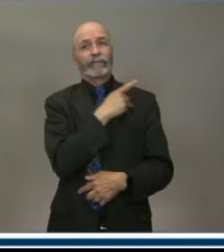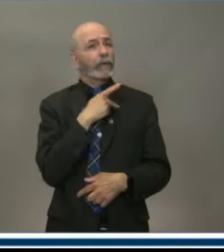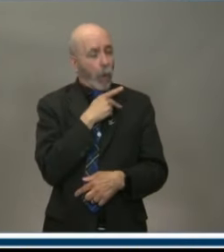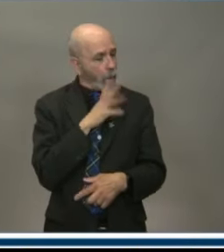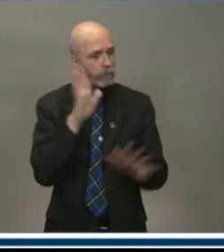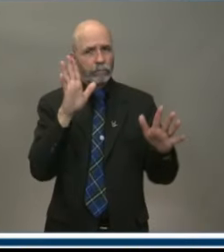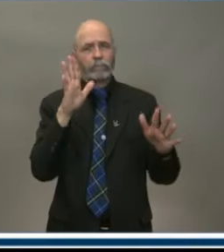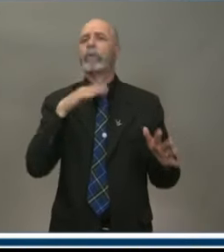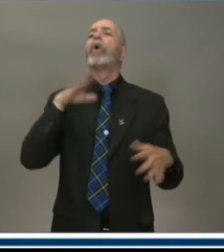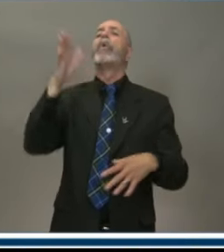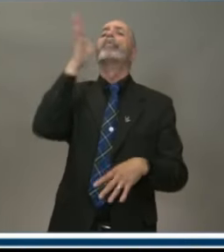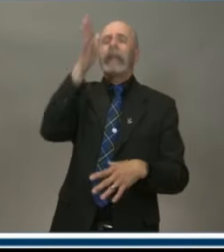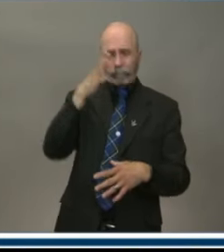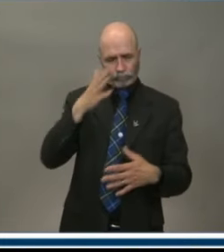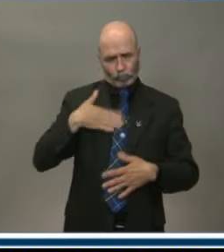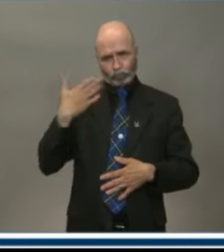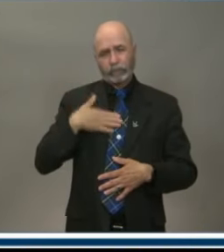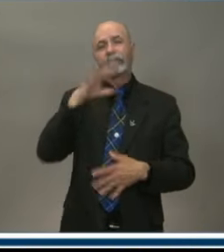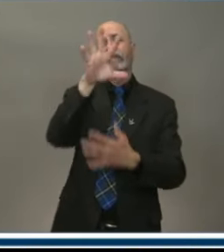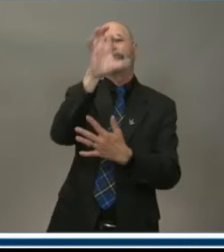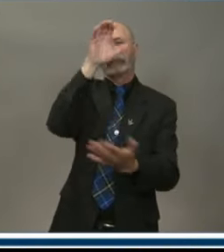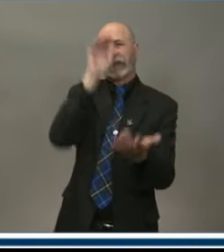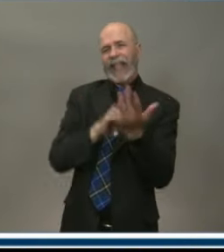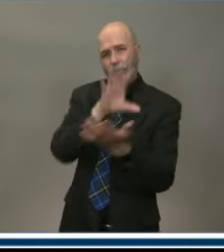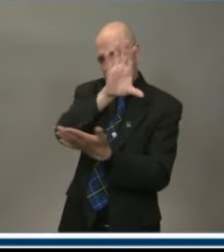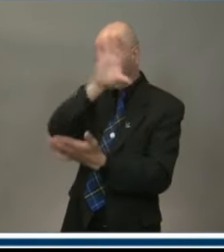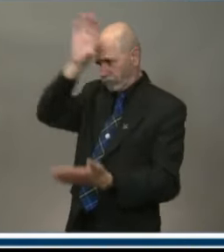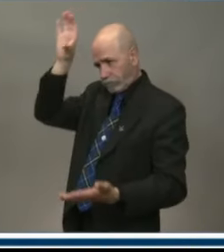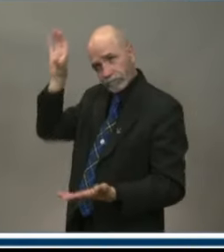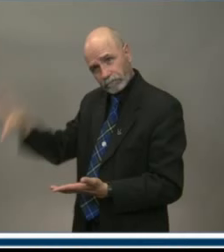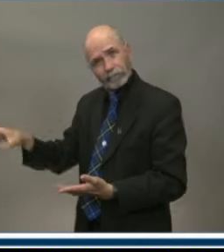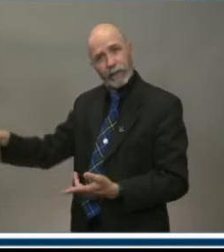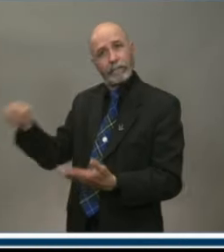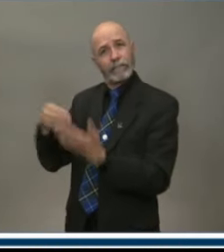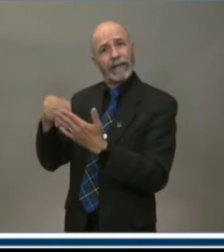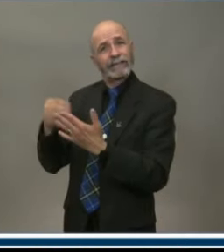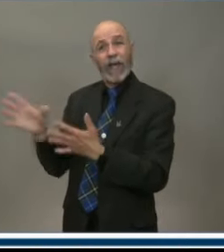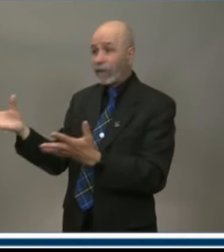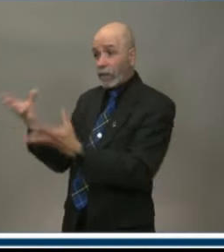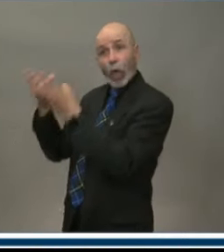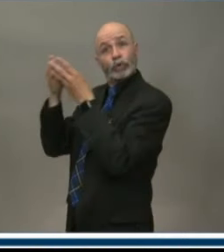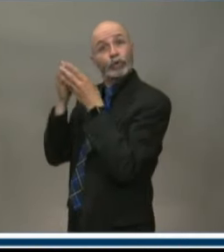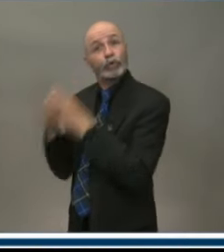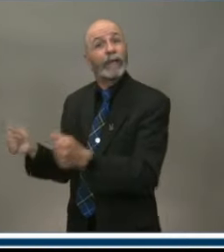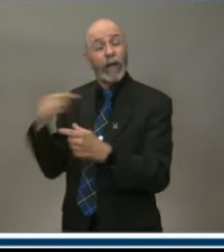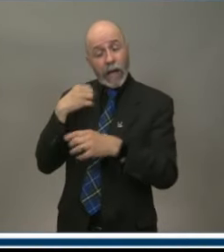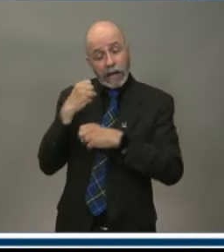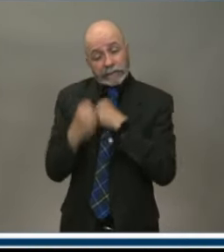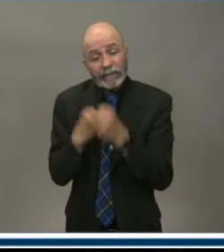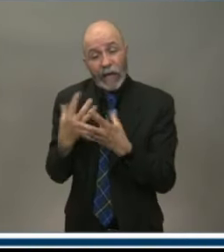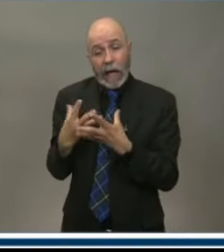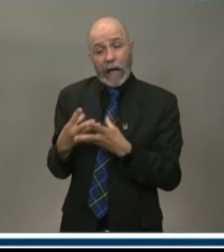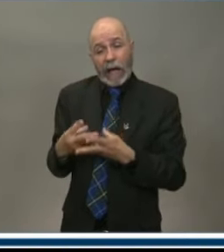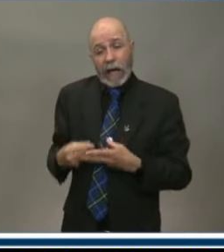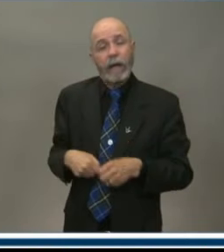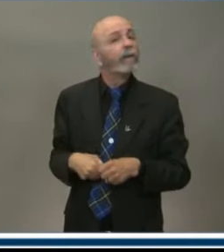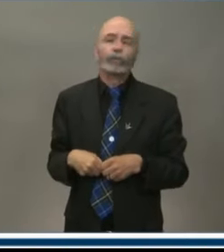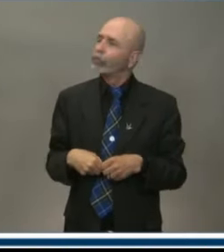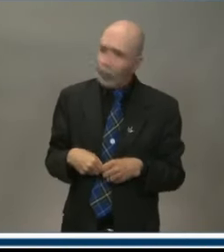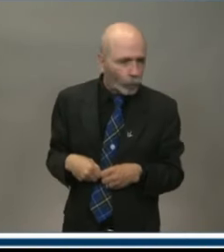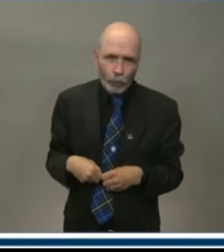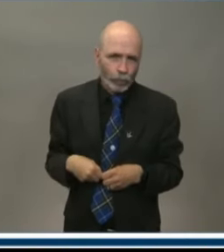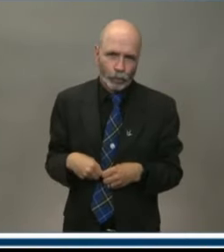fund. We know this money won't take away your pain, and it won't replace what you've lost. How could